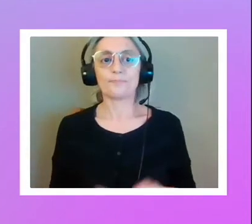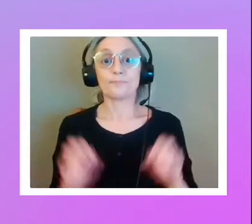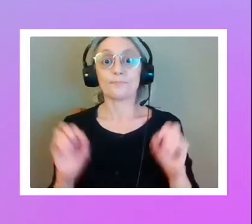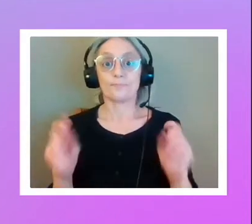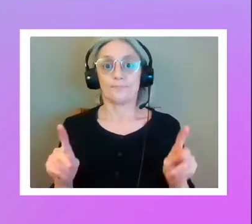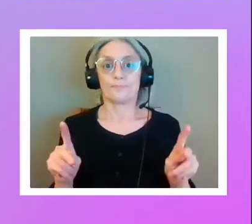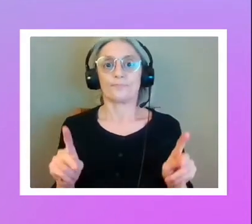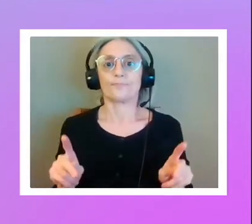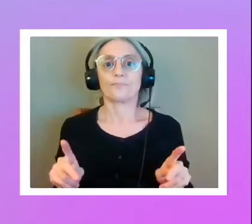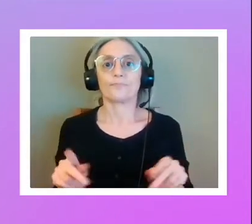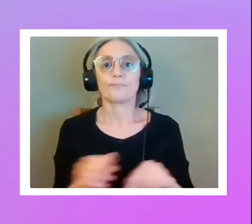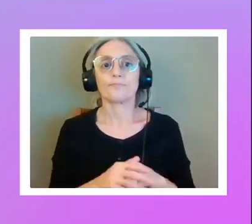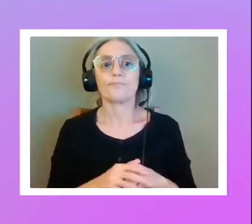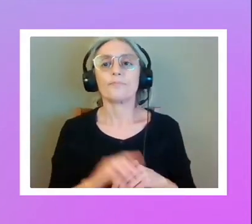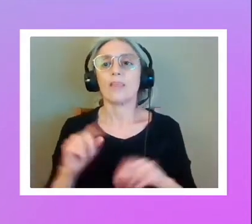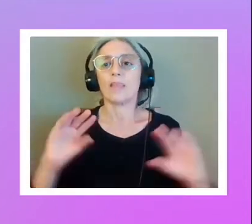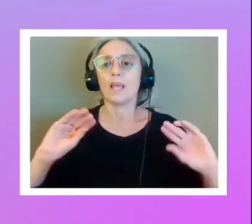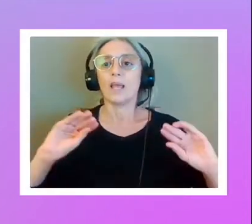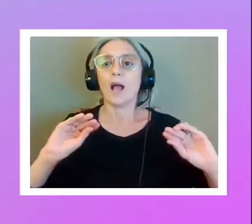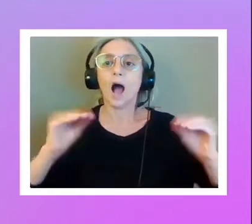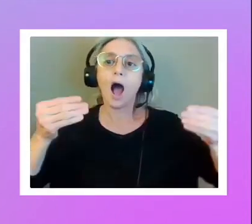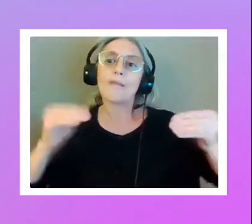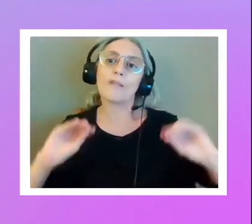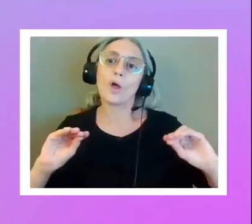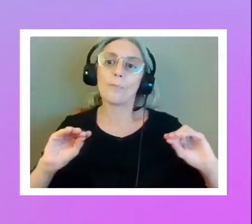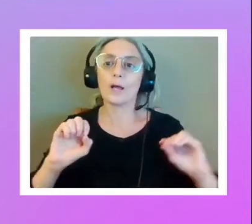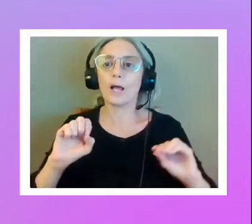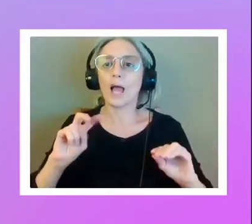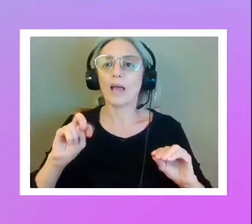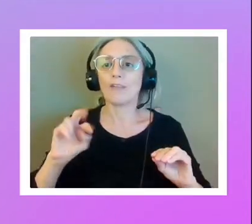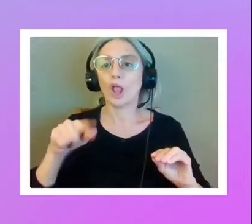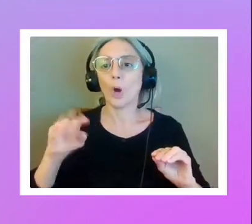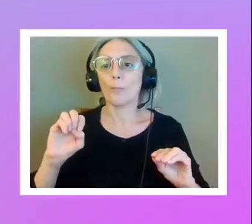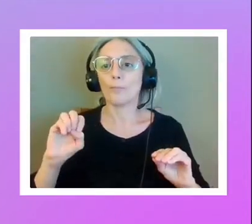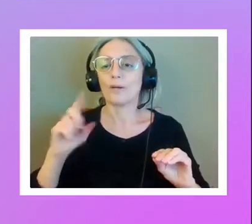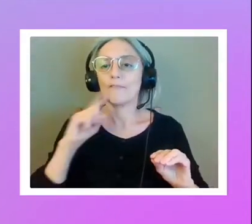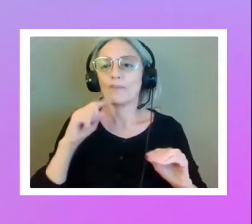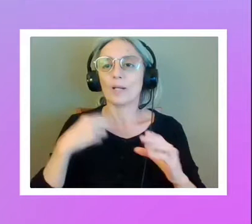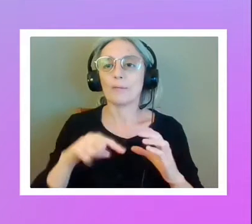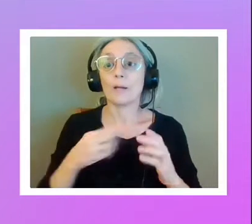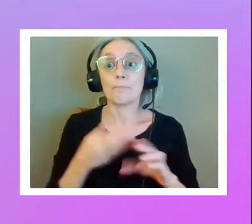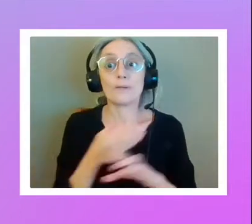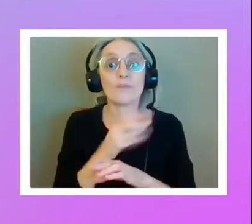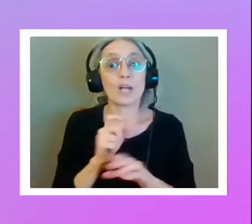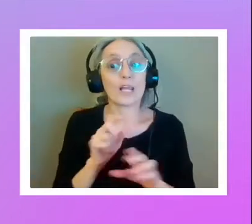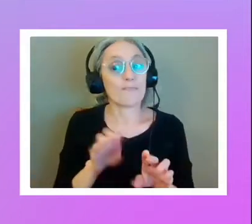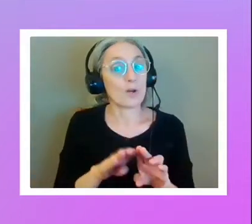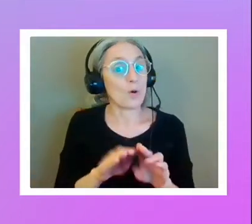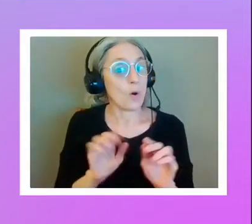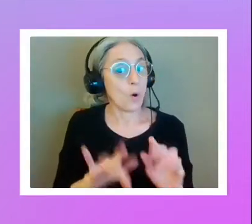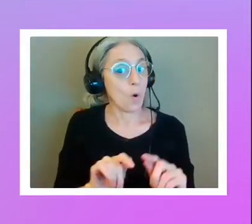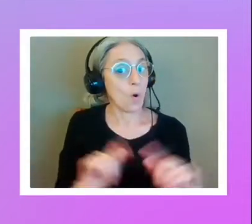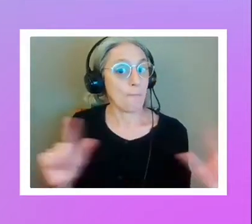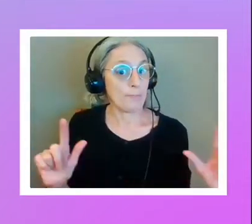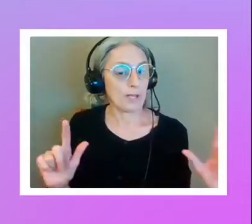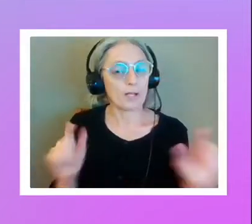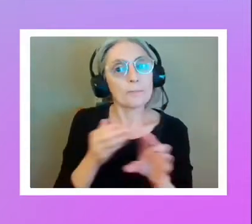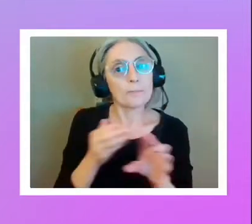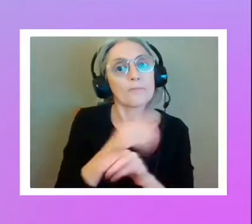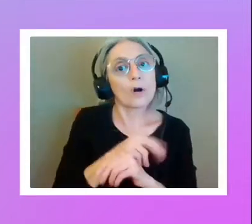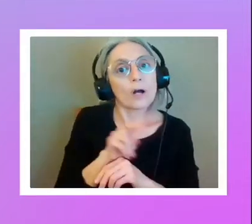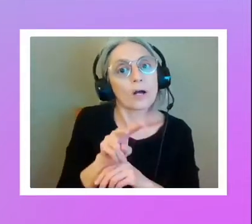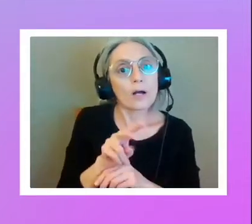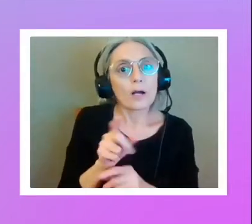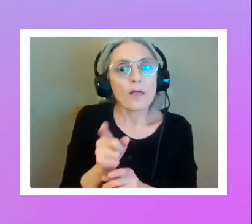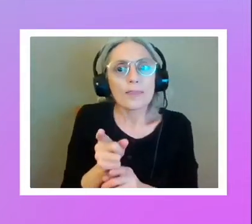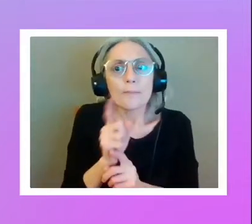about the envelope of an email. Before you even open the email, before you even do any of that, we want to talk about what happens the moment that you're